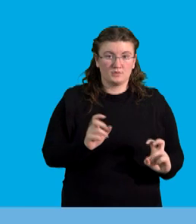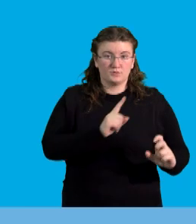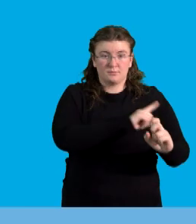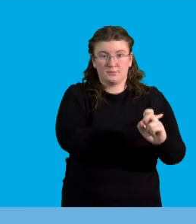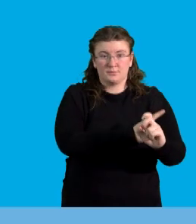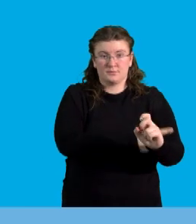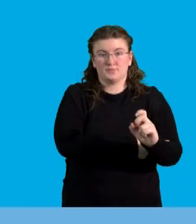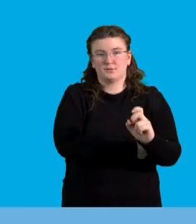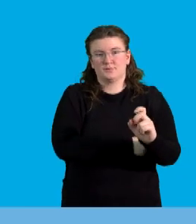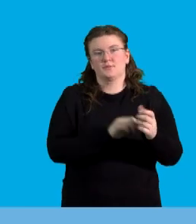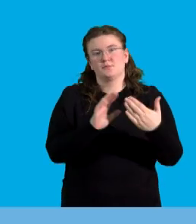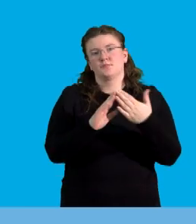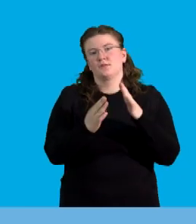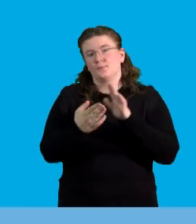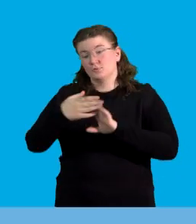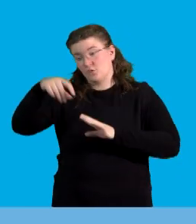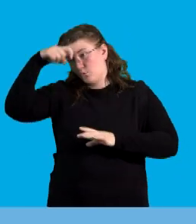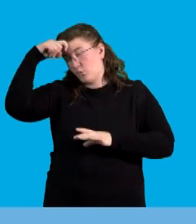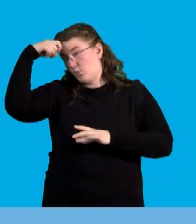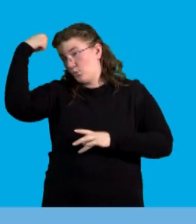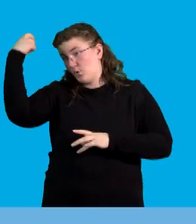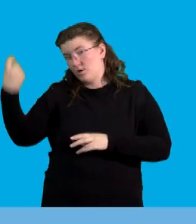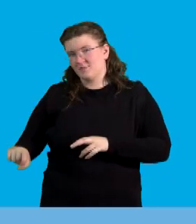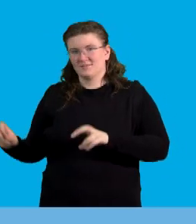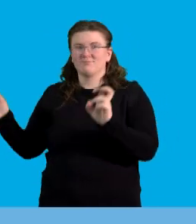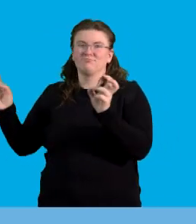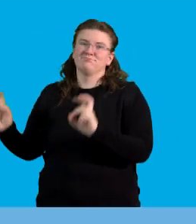energy to heat energy.